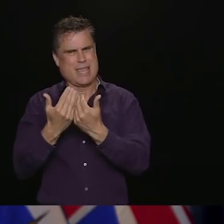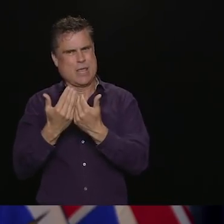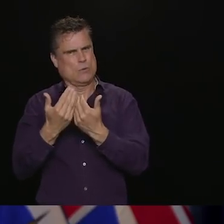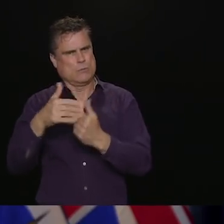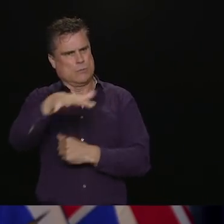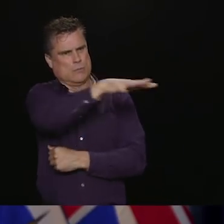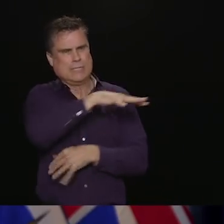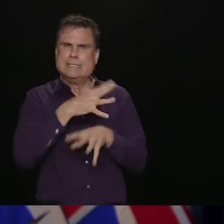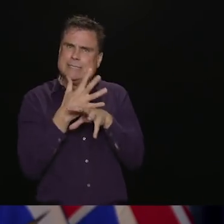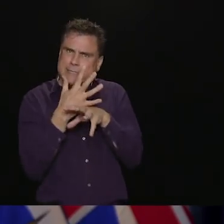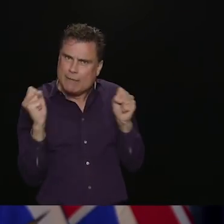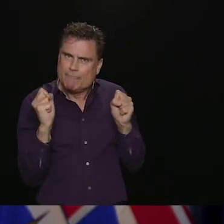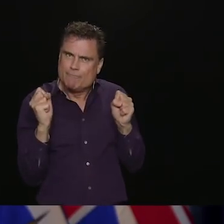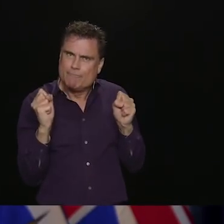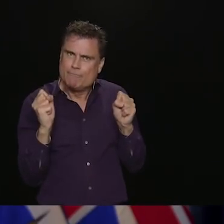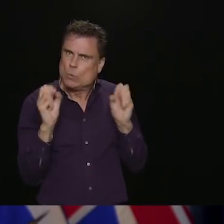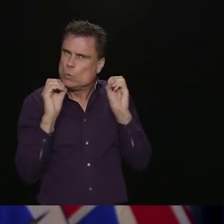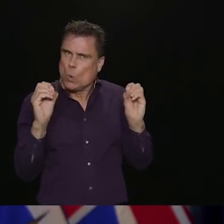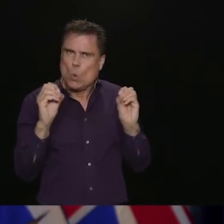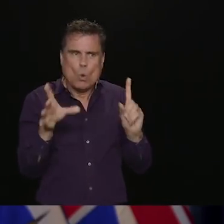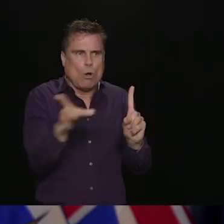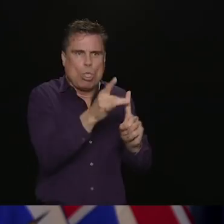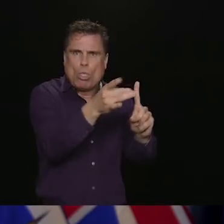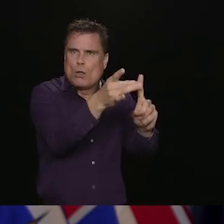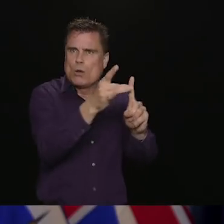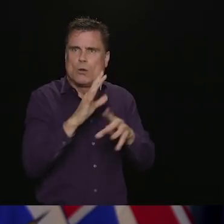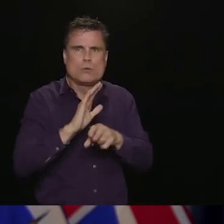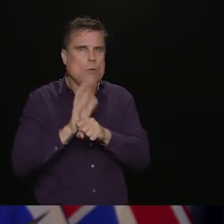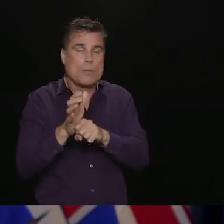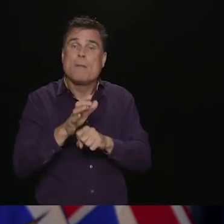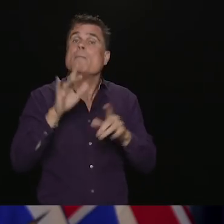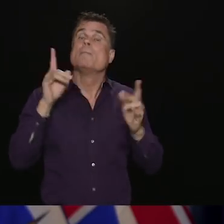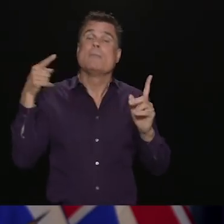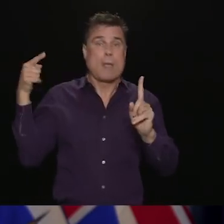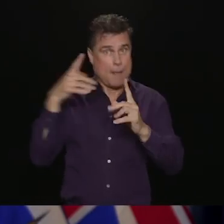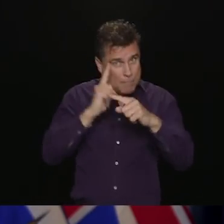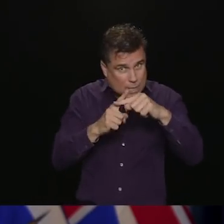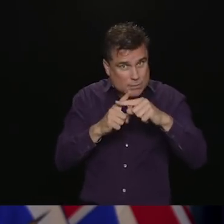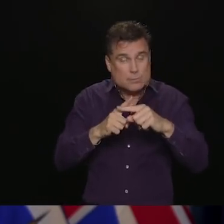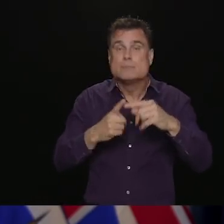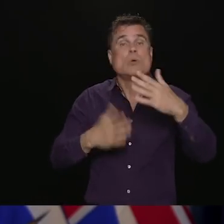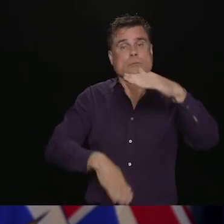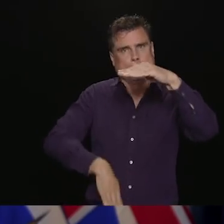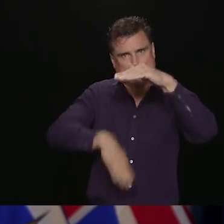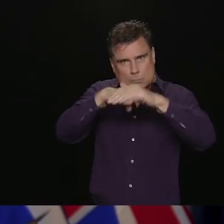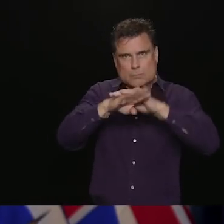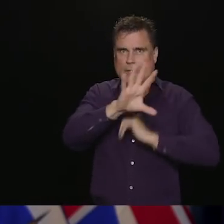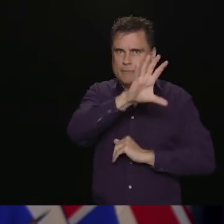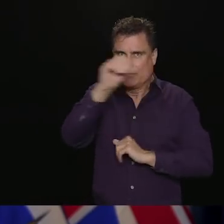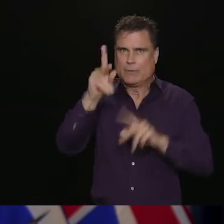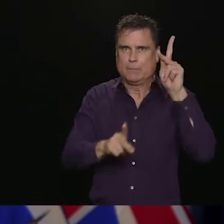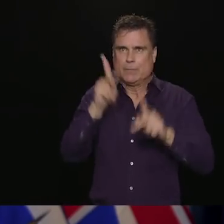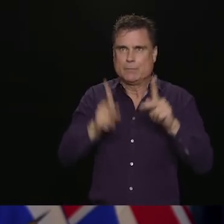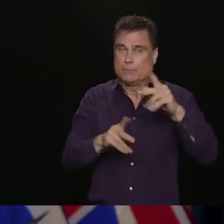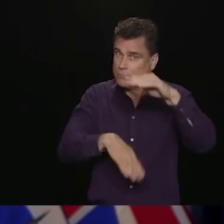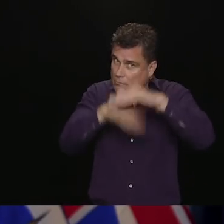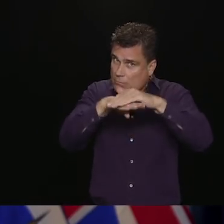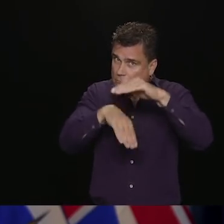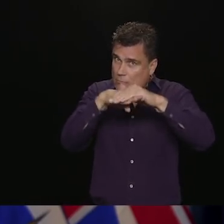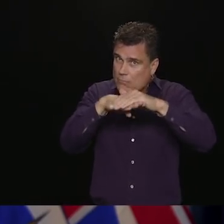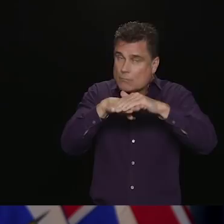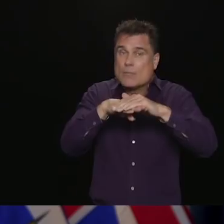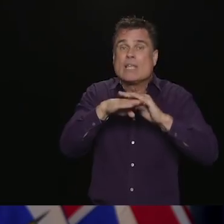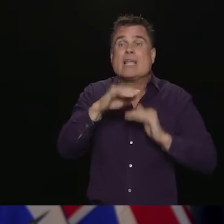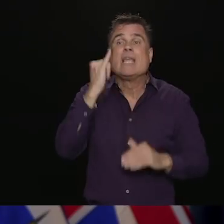if somebody inadvertently brings it into that number of people, we can probably find them relatively quickly. We can